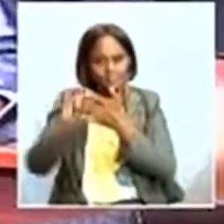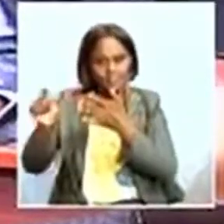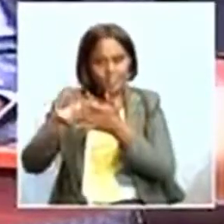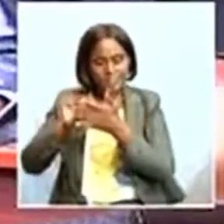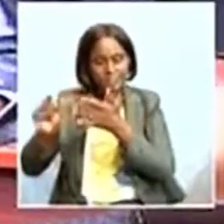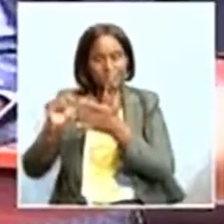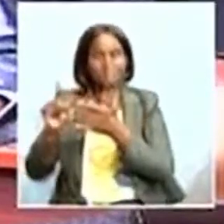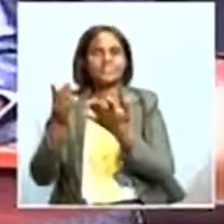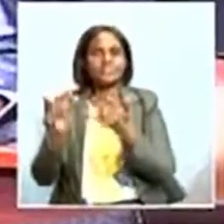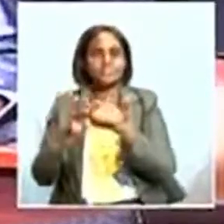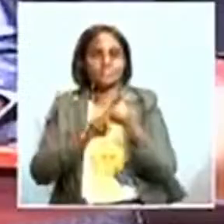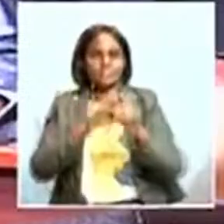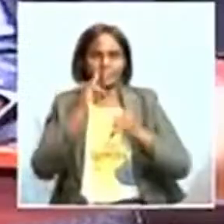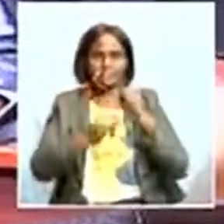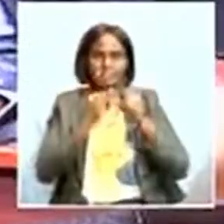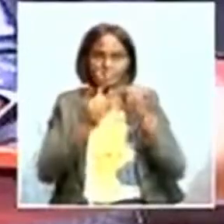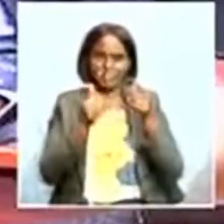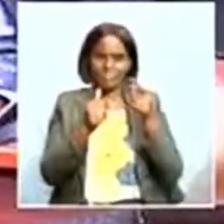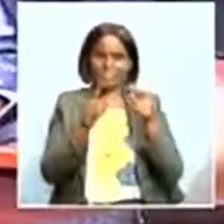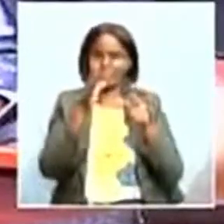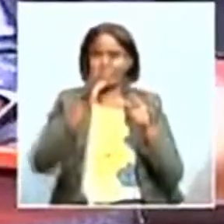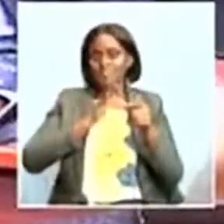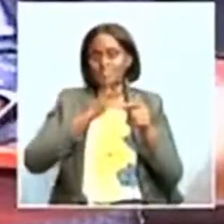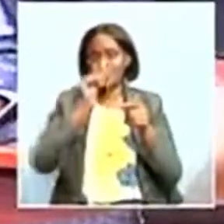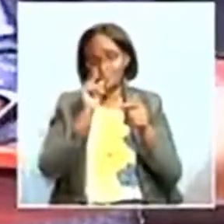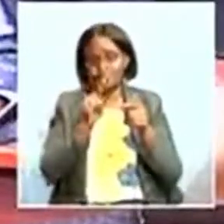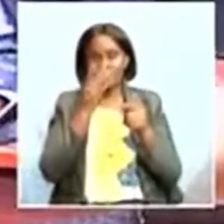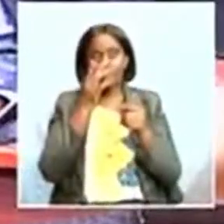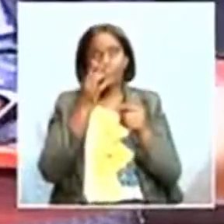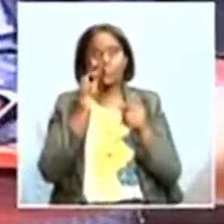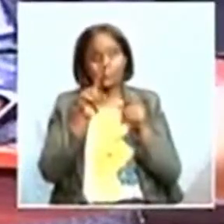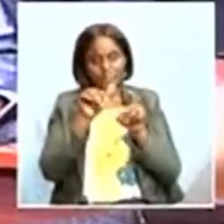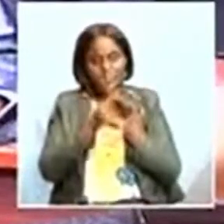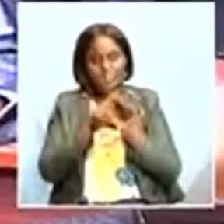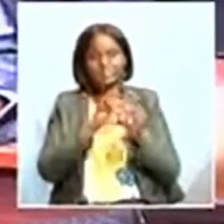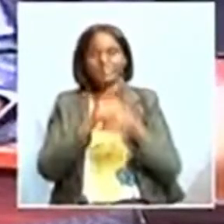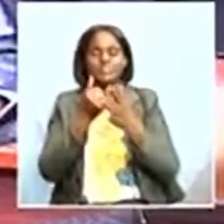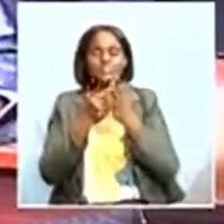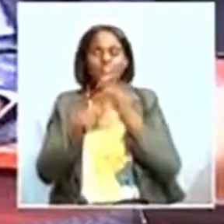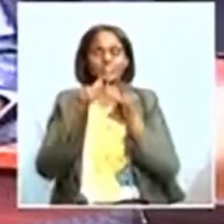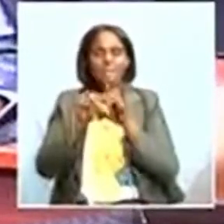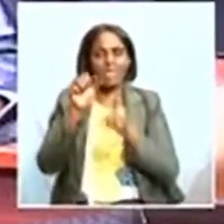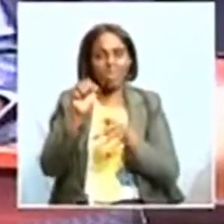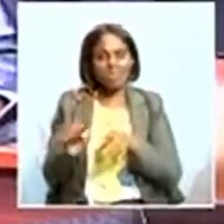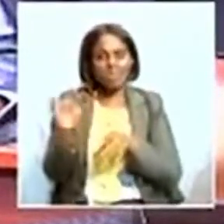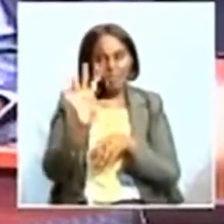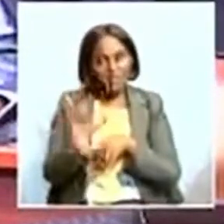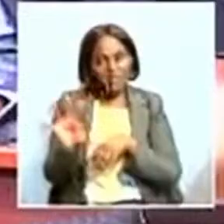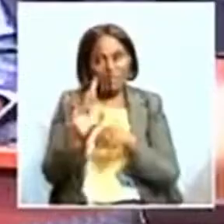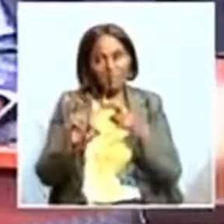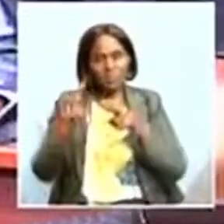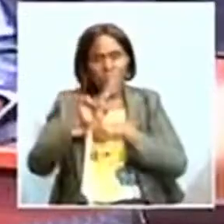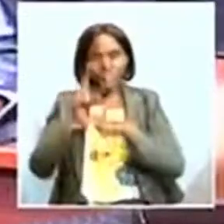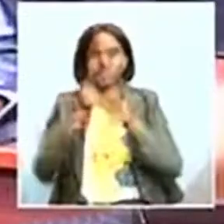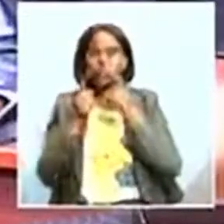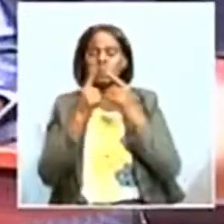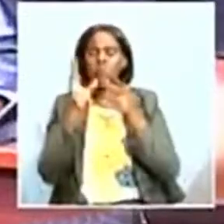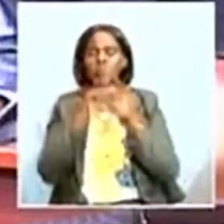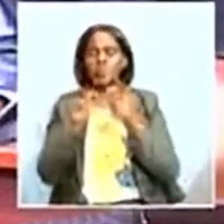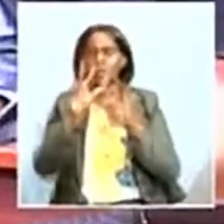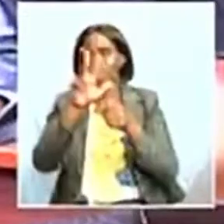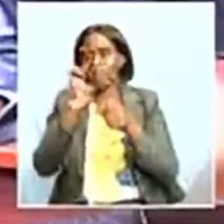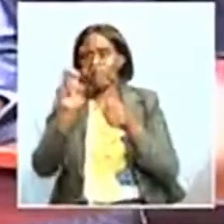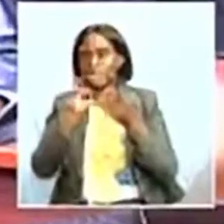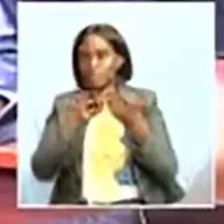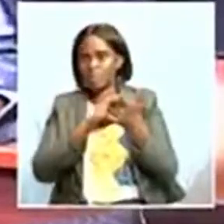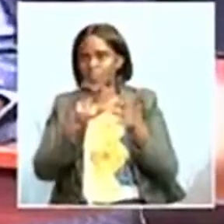memorization. Anybody can memorize. Madam Speaker, in Sub-Sahara, as we talk today, 300